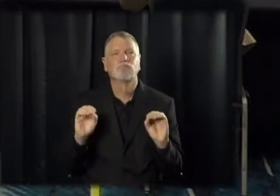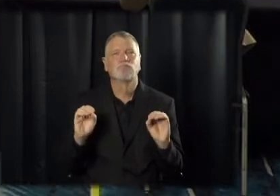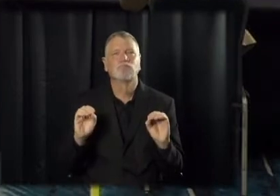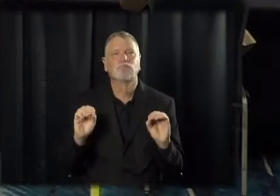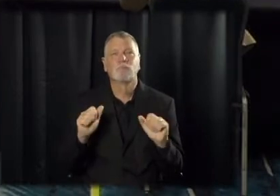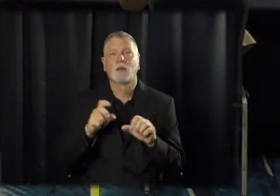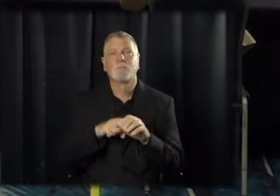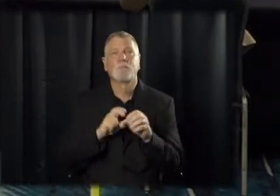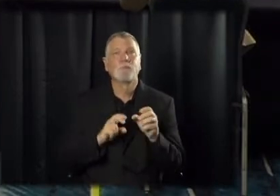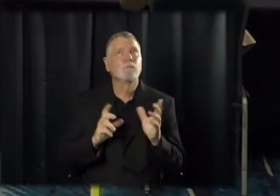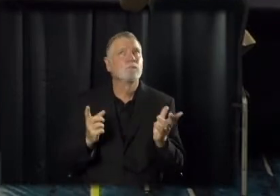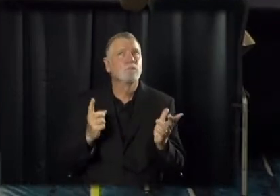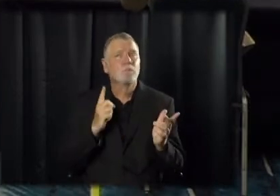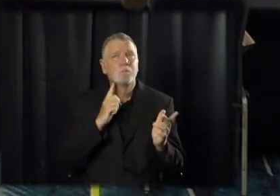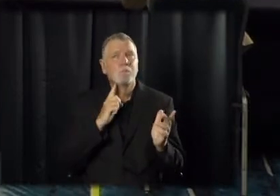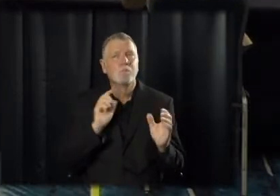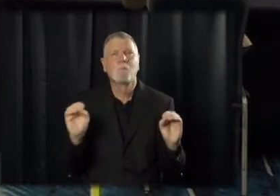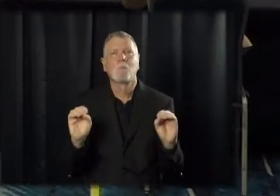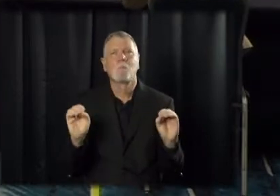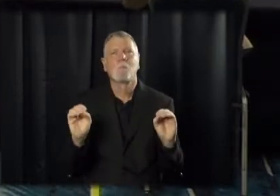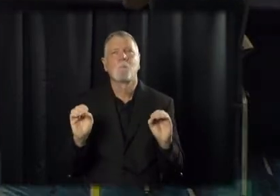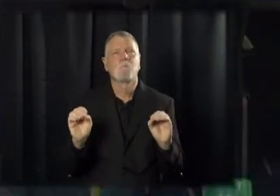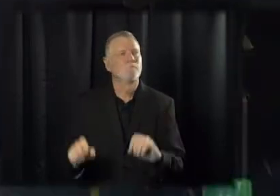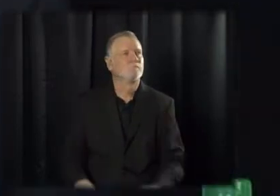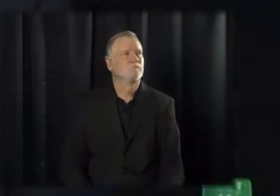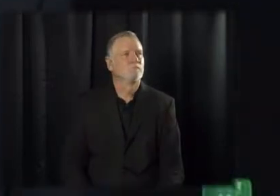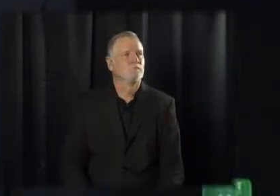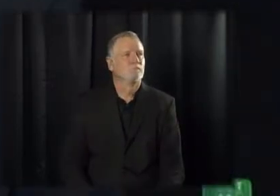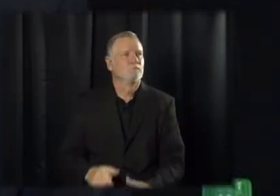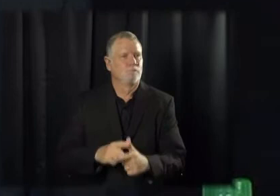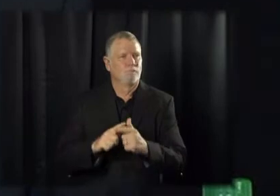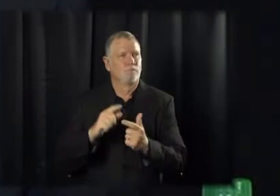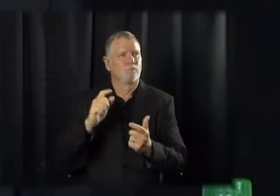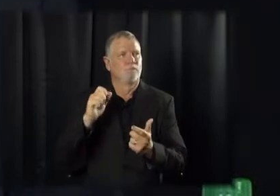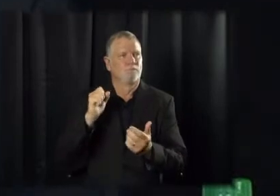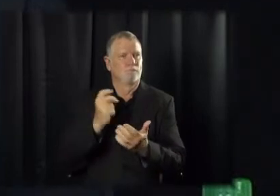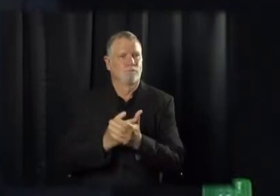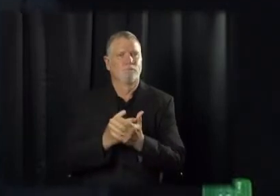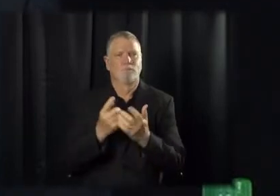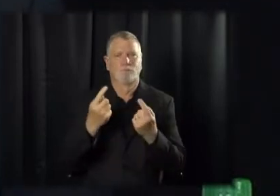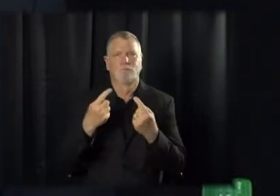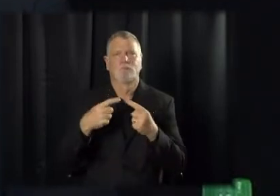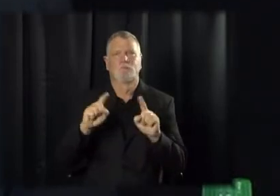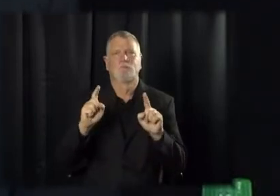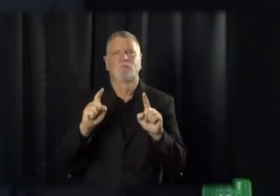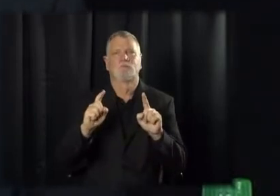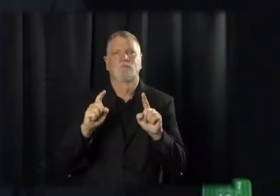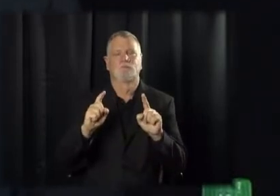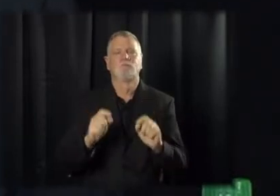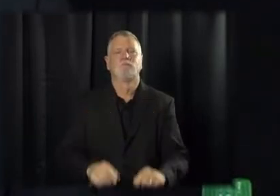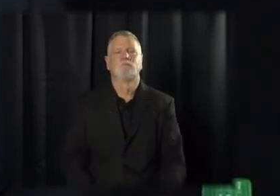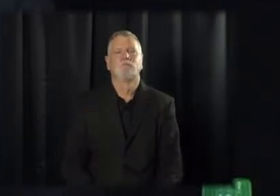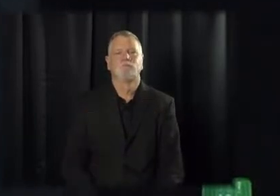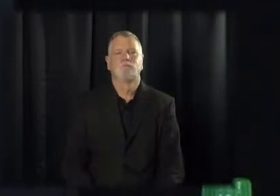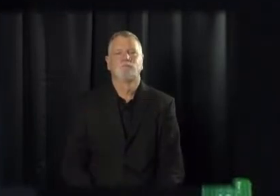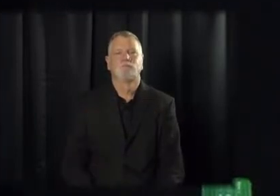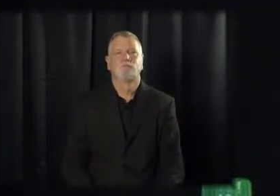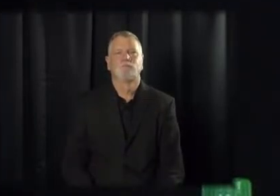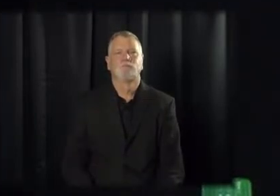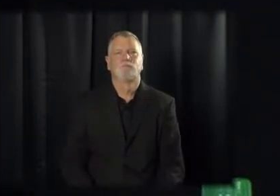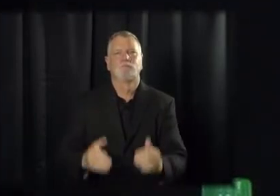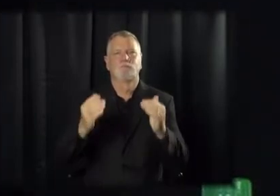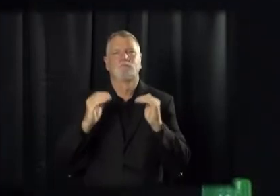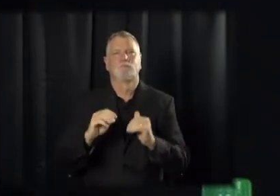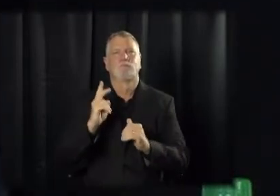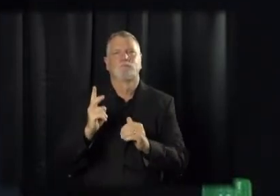Any abstentions? So that certification carries as well. The next